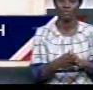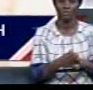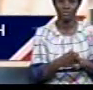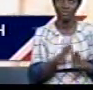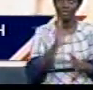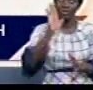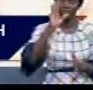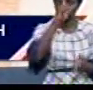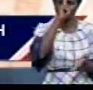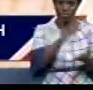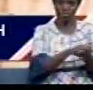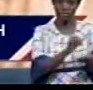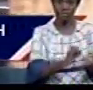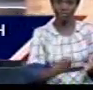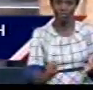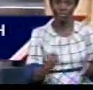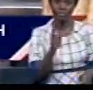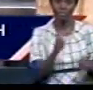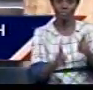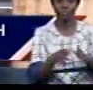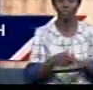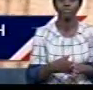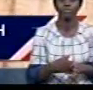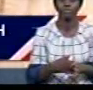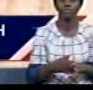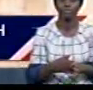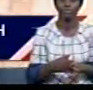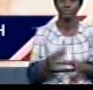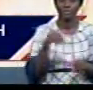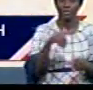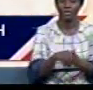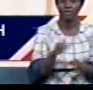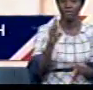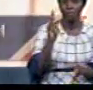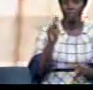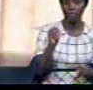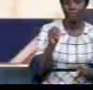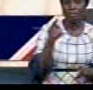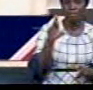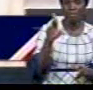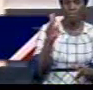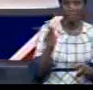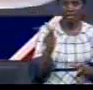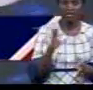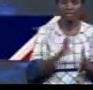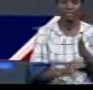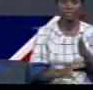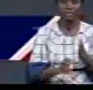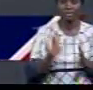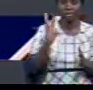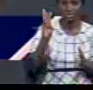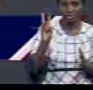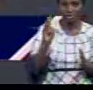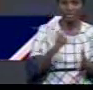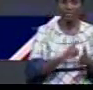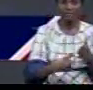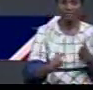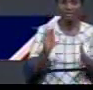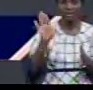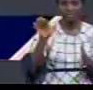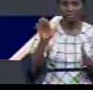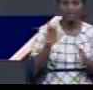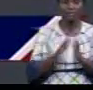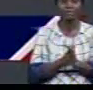Mark chapter 16, verse 15. In Mark chapter 16, verse